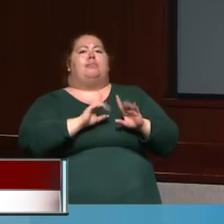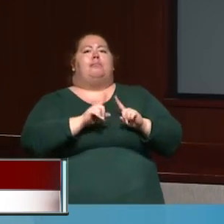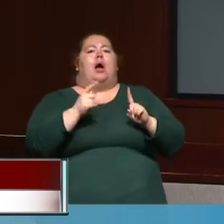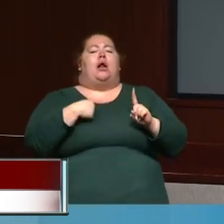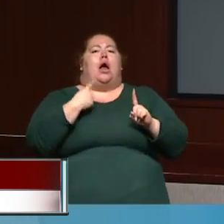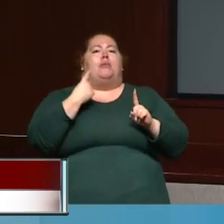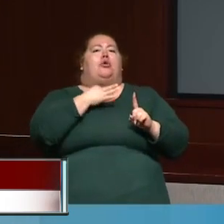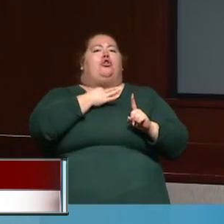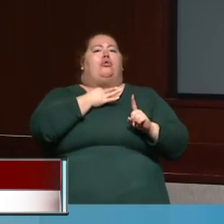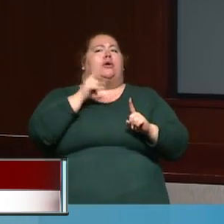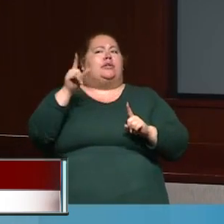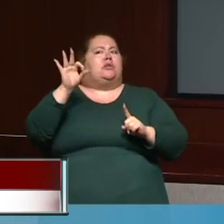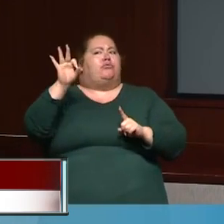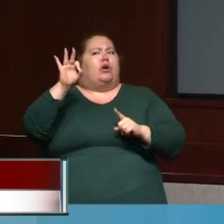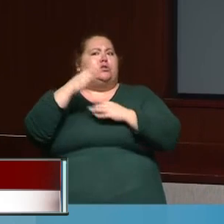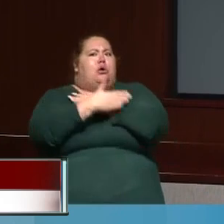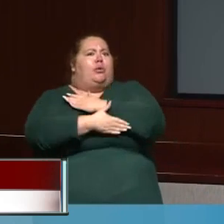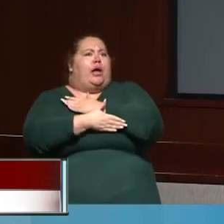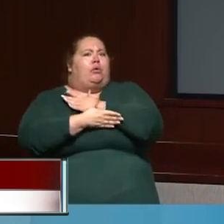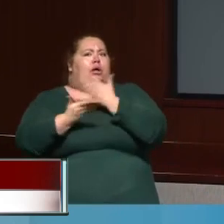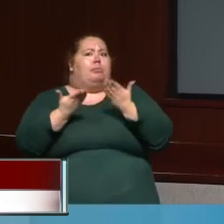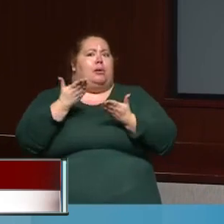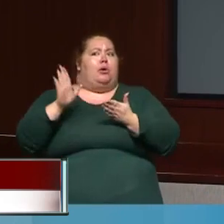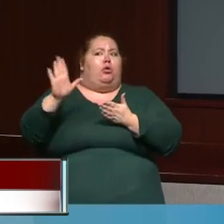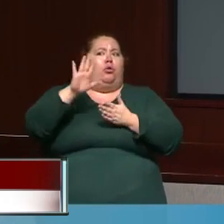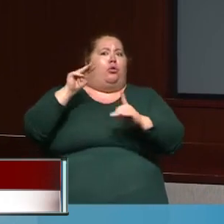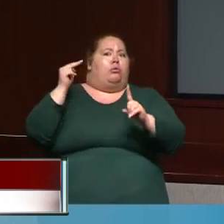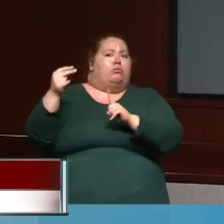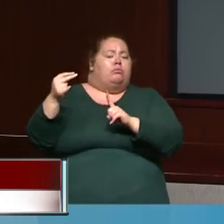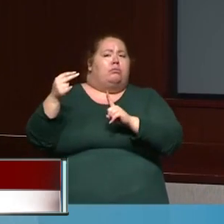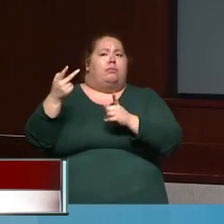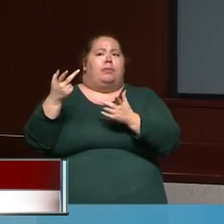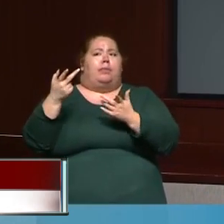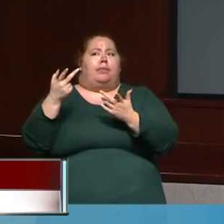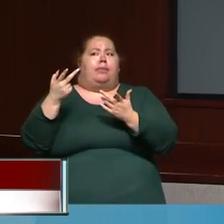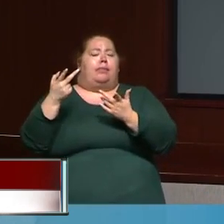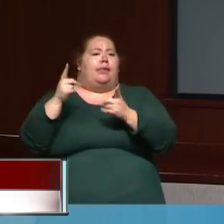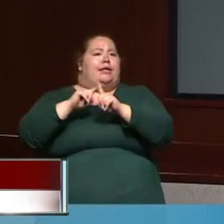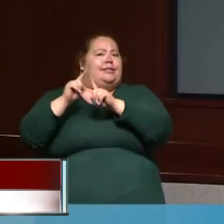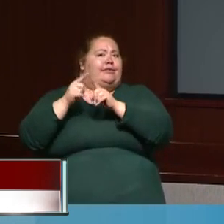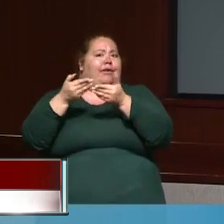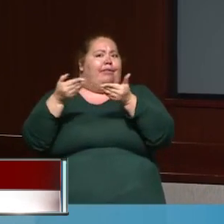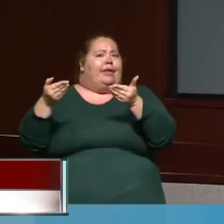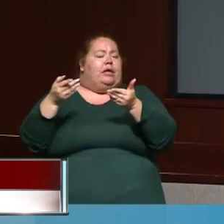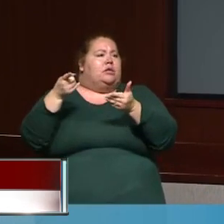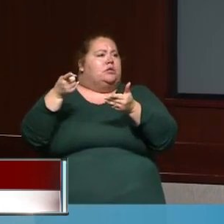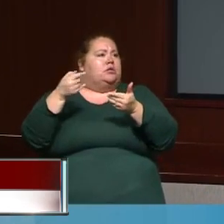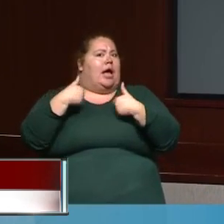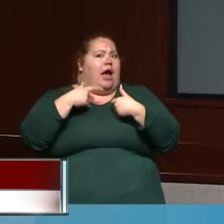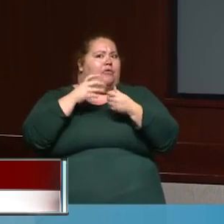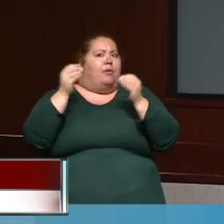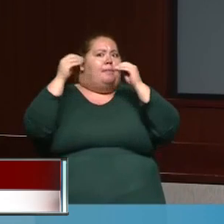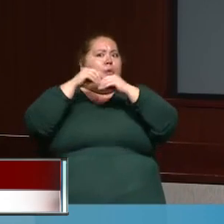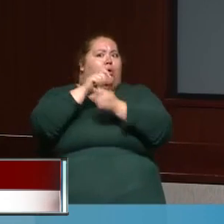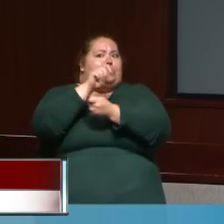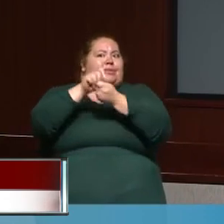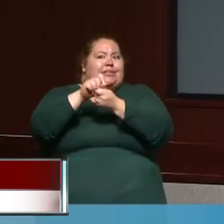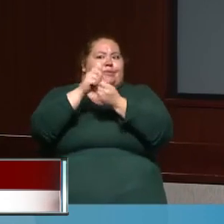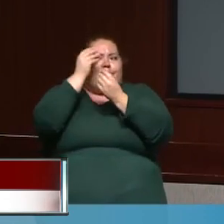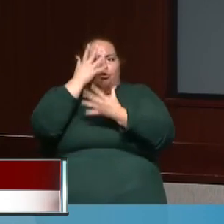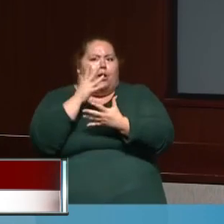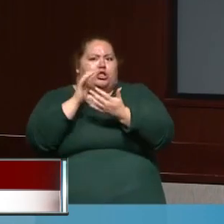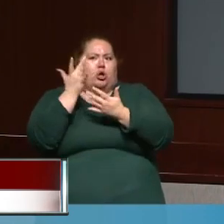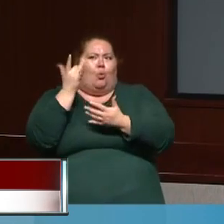from Fresno County's apparent backward step. Did they take a hit in some particular type of demographic,